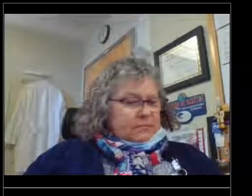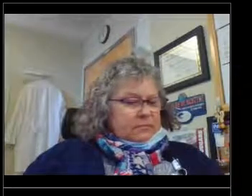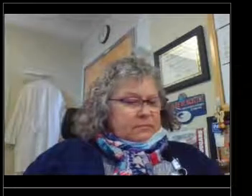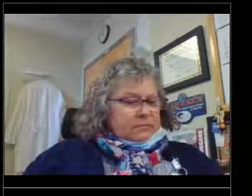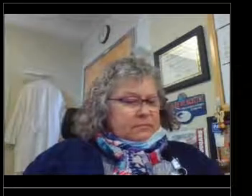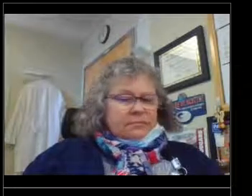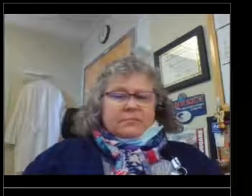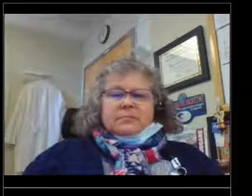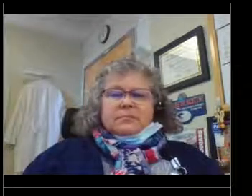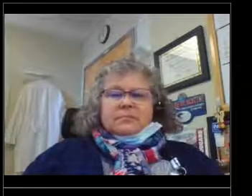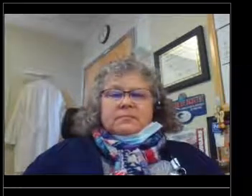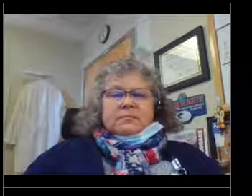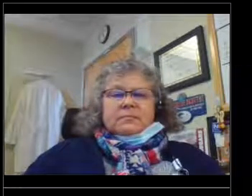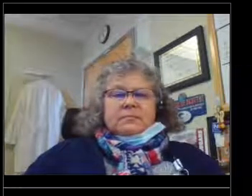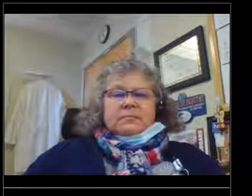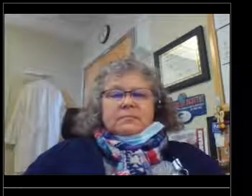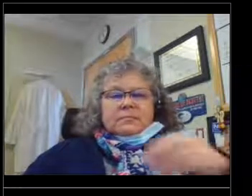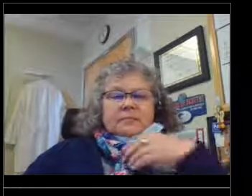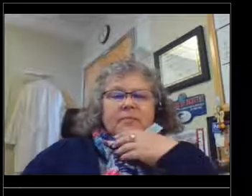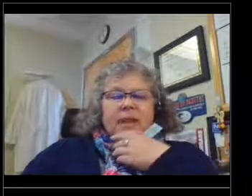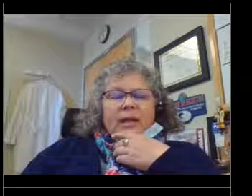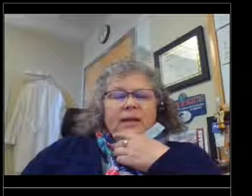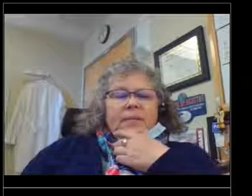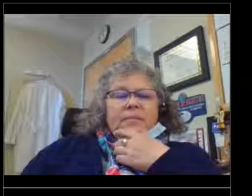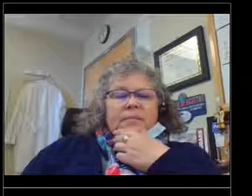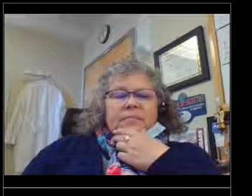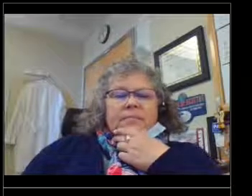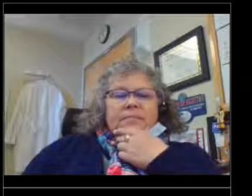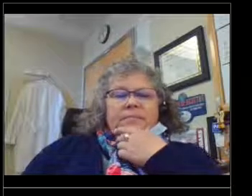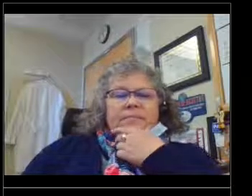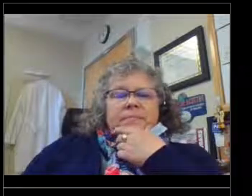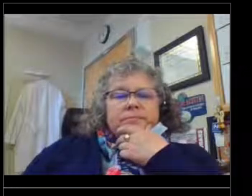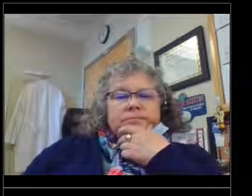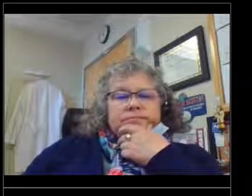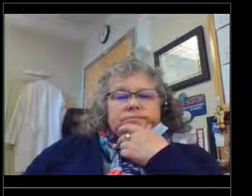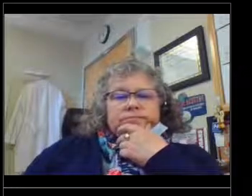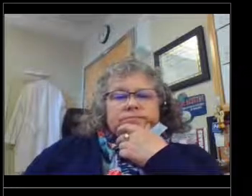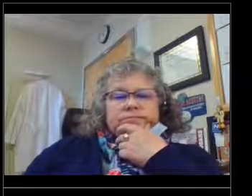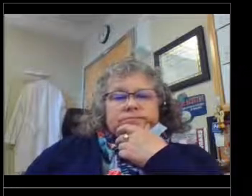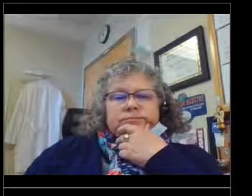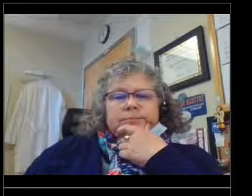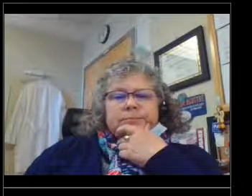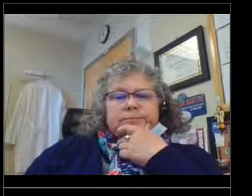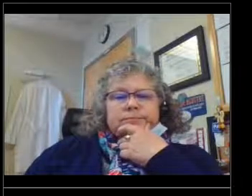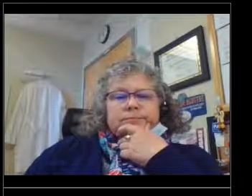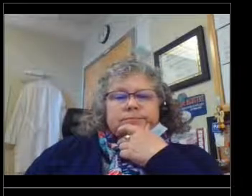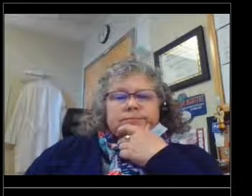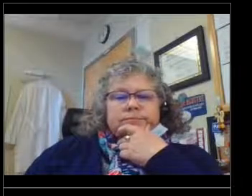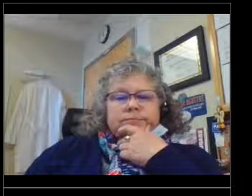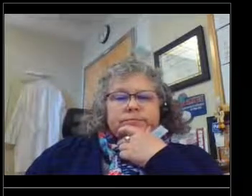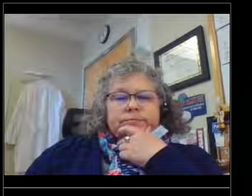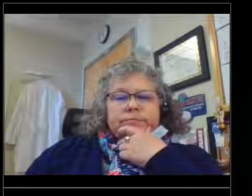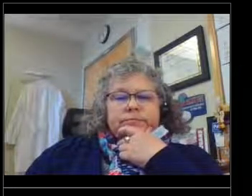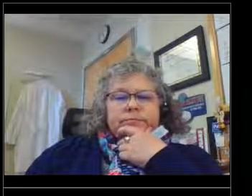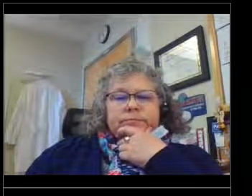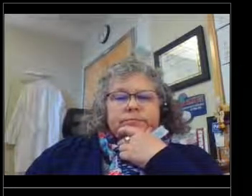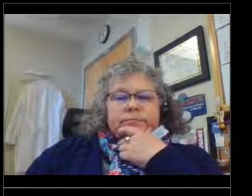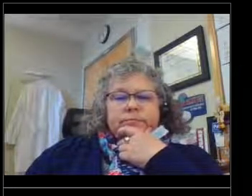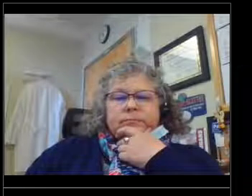PA. That doesn't change. And the scope rules are the same. They have to be practicing within the